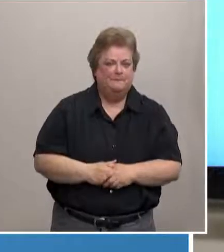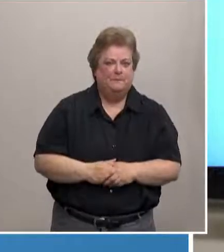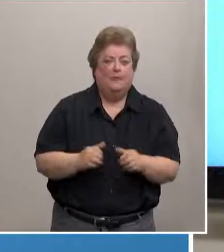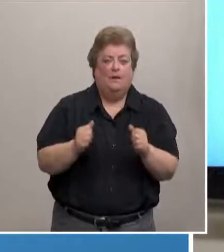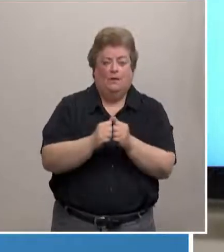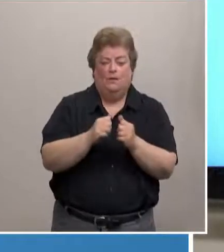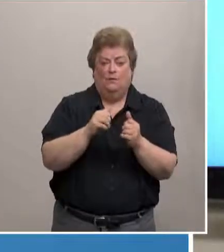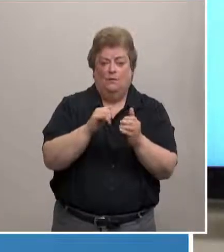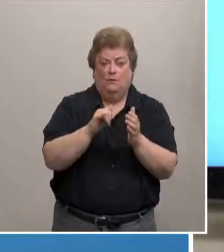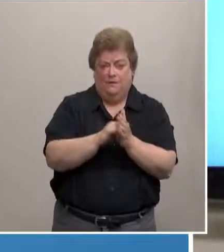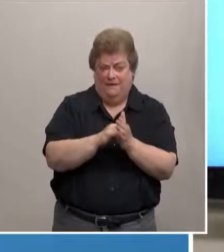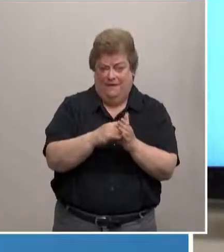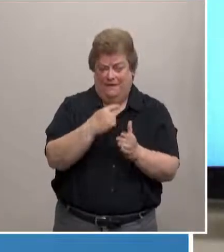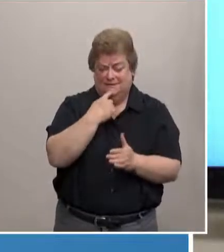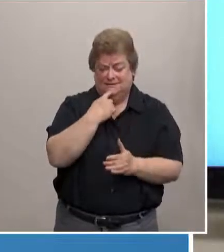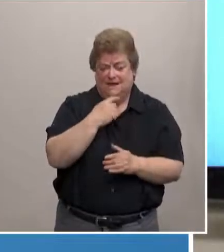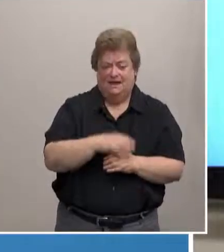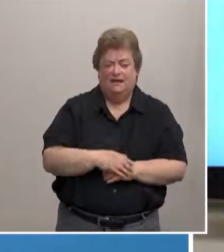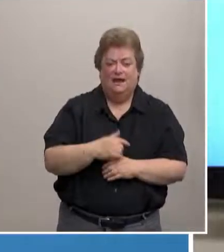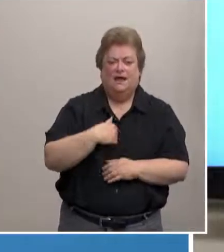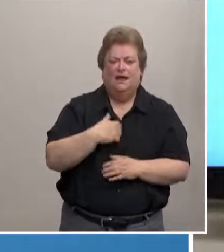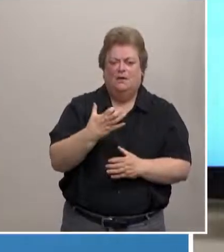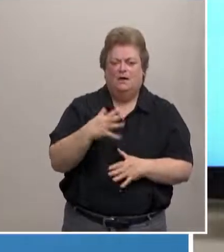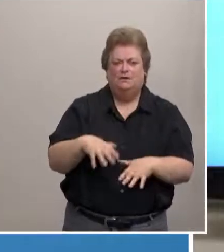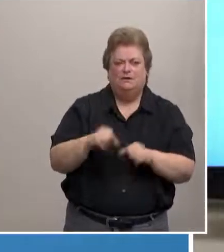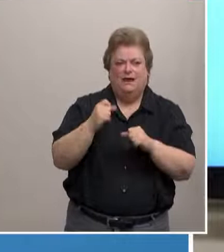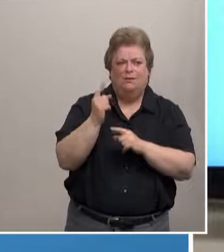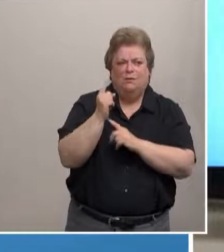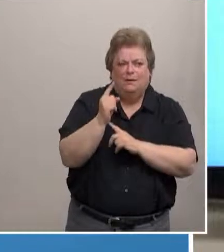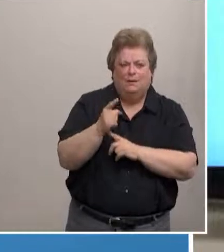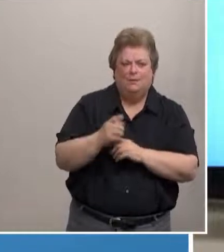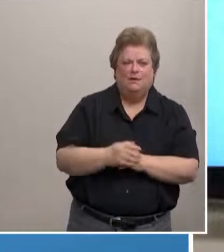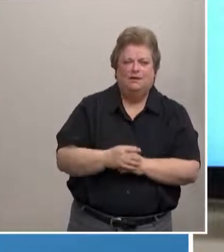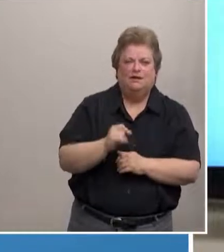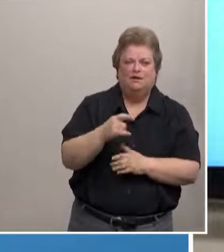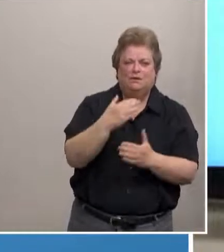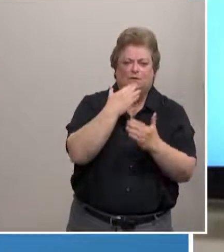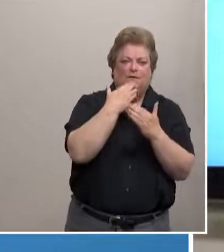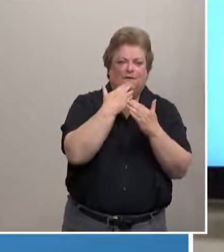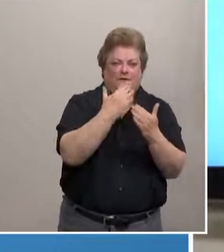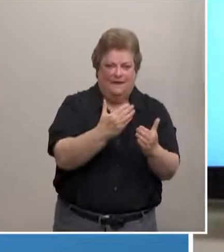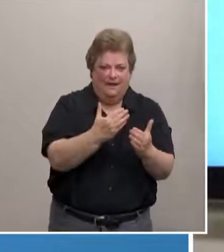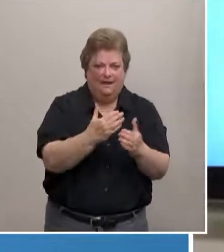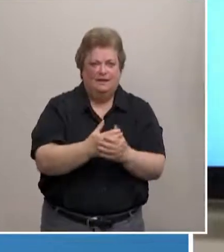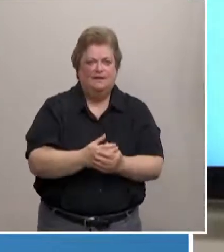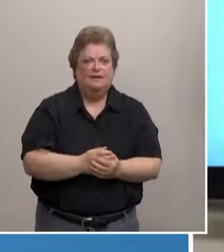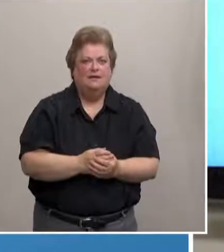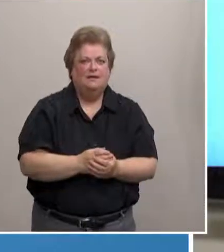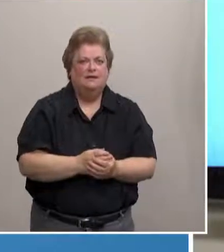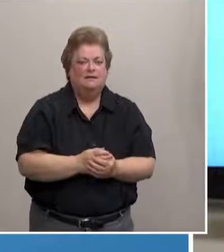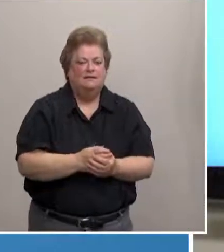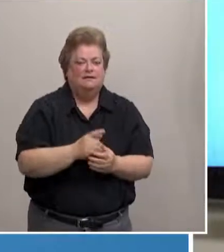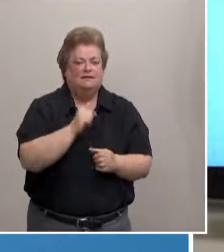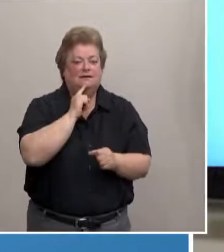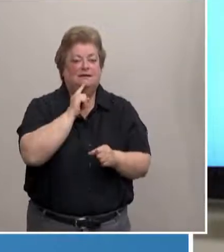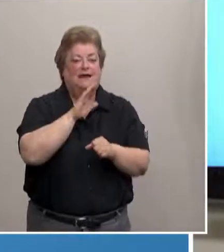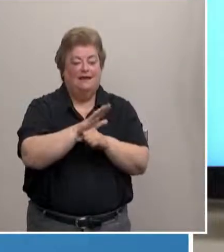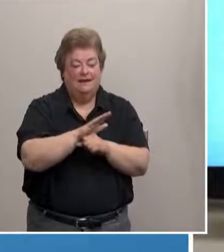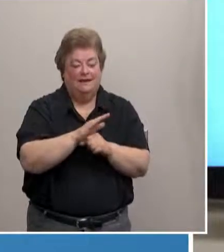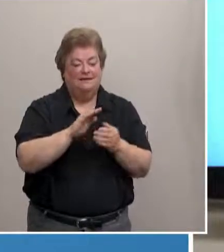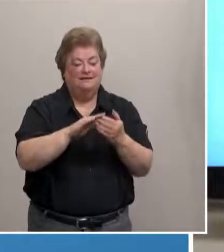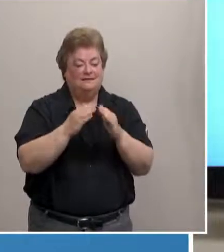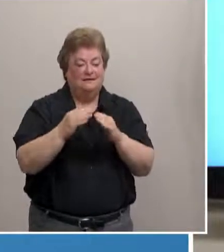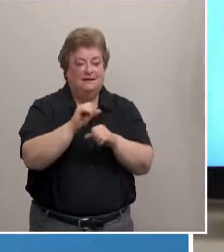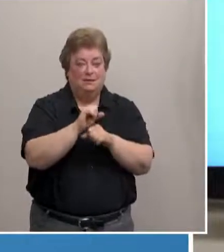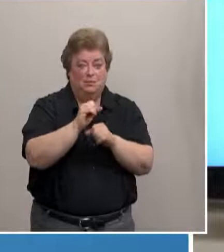With that said, I would like to take a moment just to thank the dedicated city